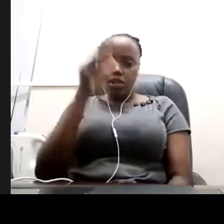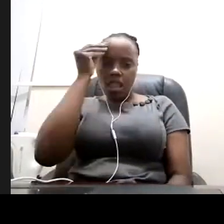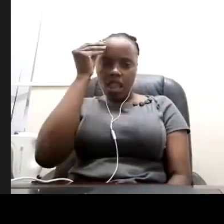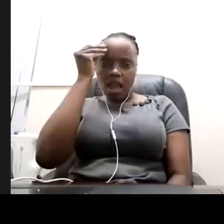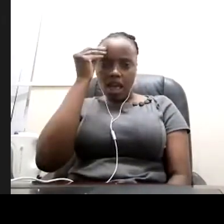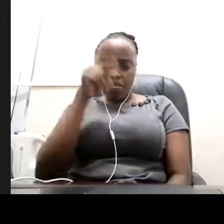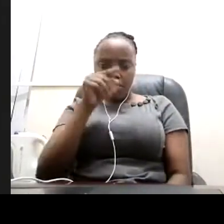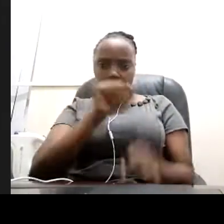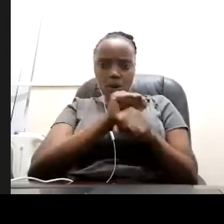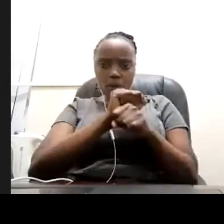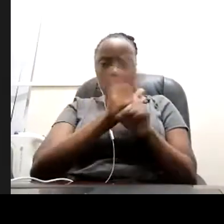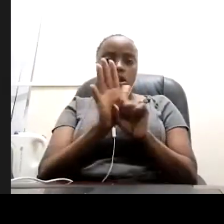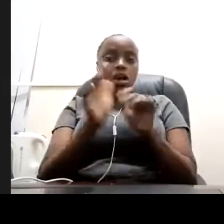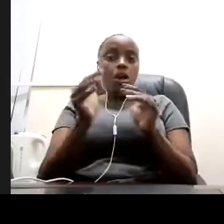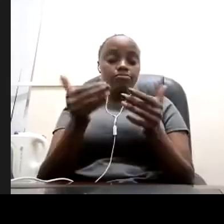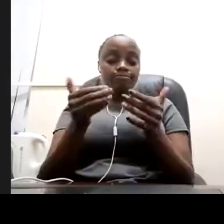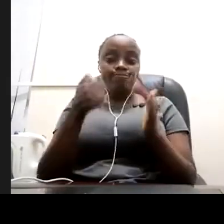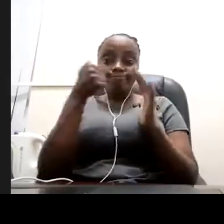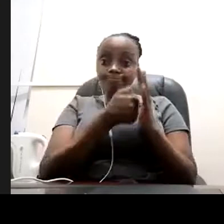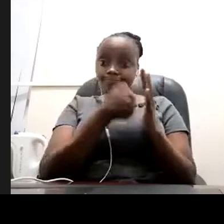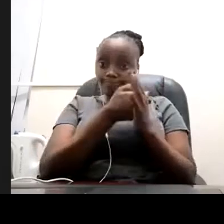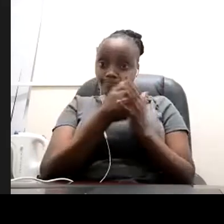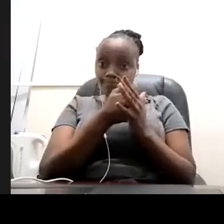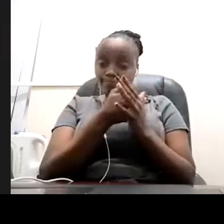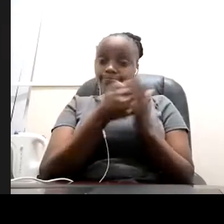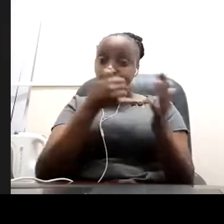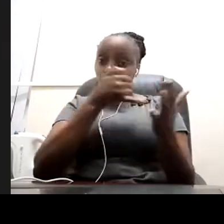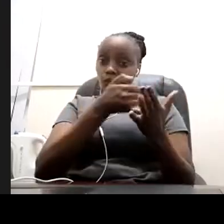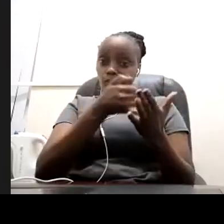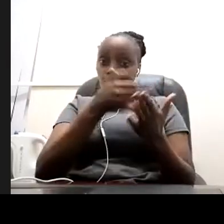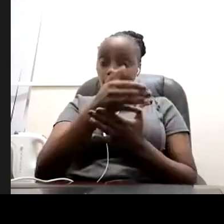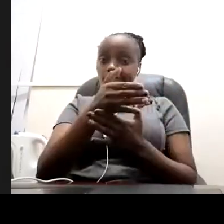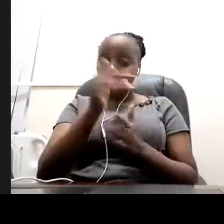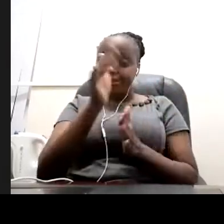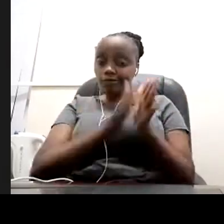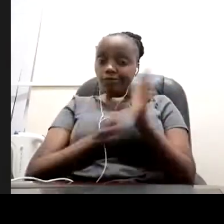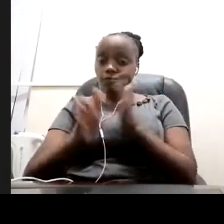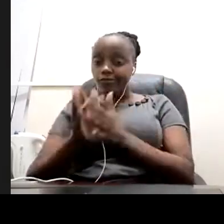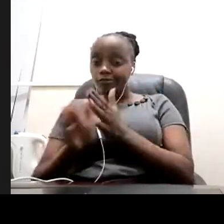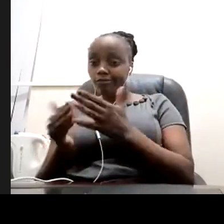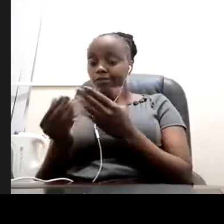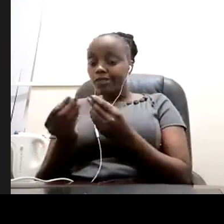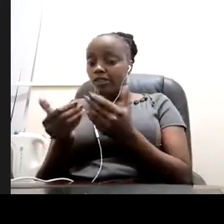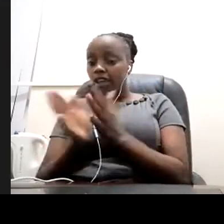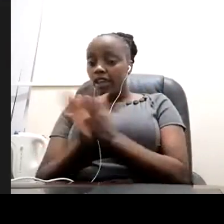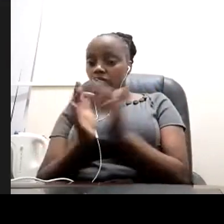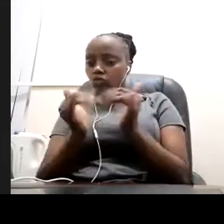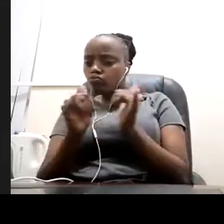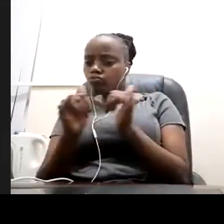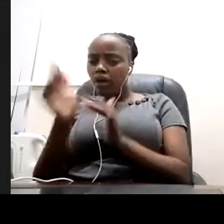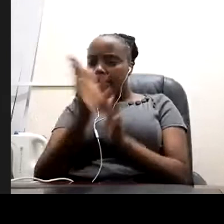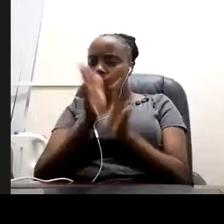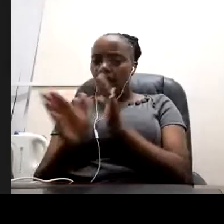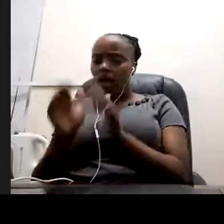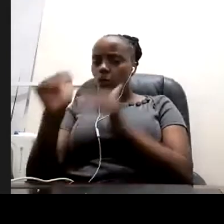also advocate for being included in the preparedness, response, recovery plans for all disaster